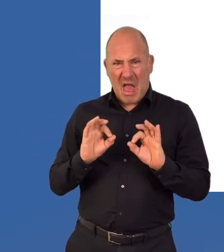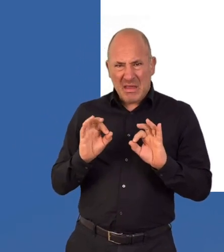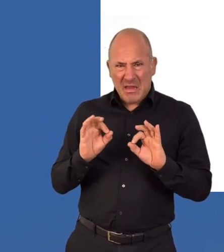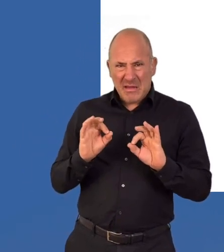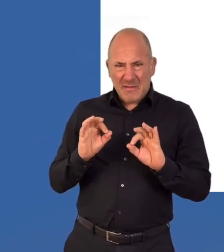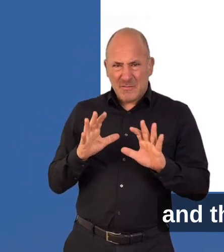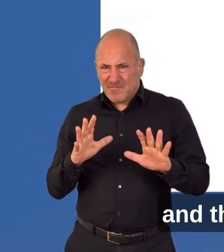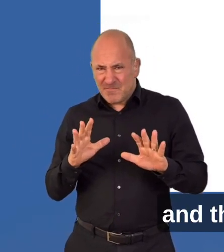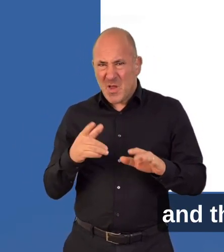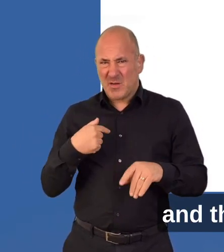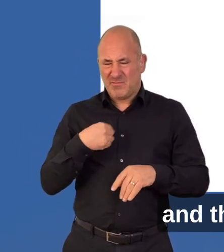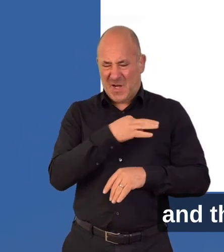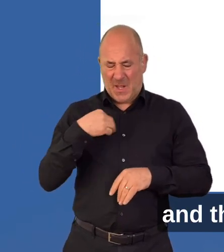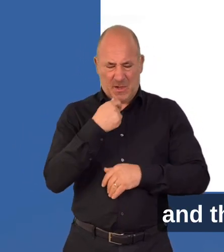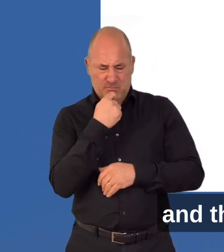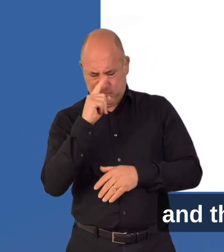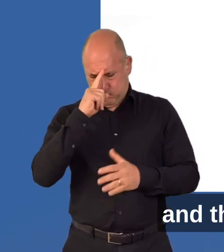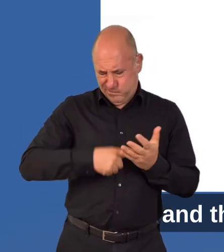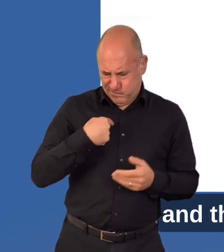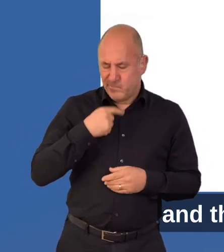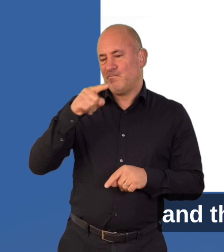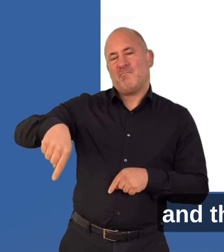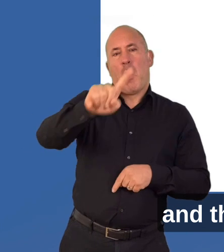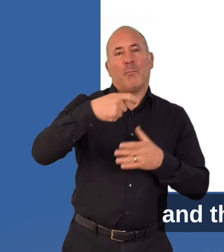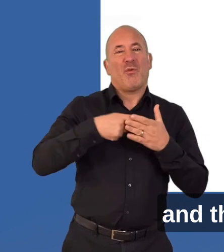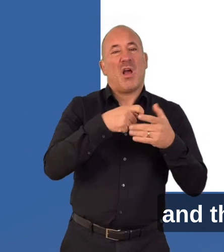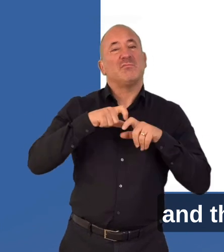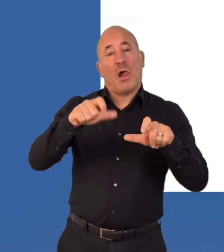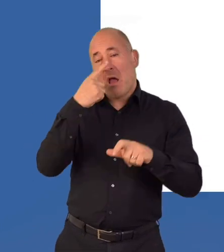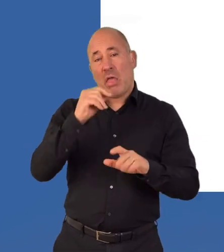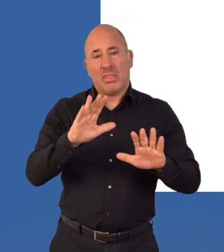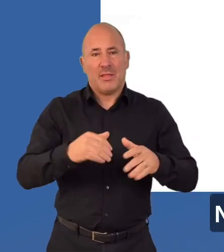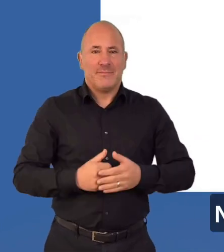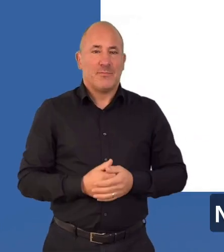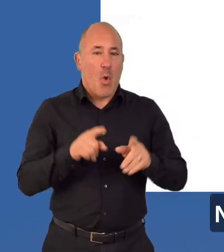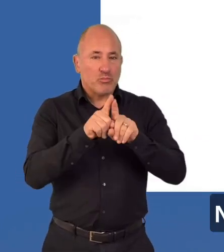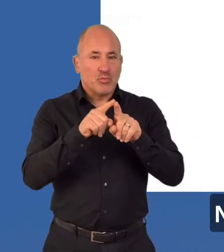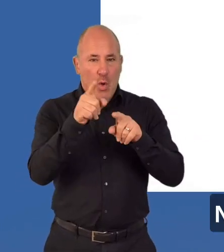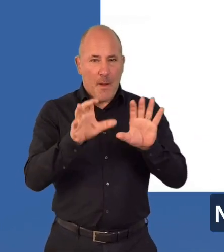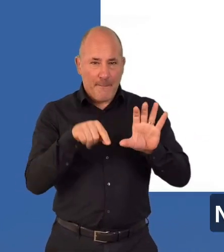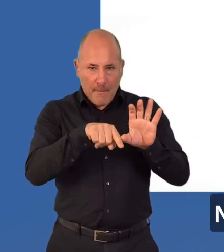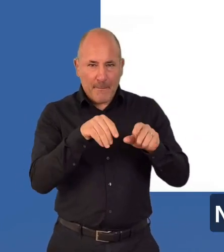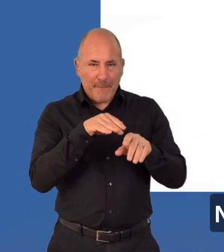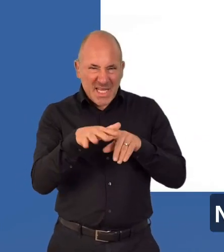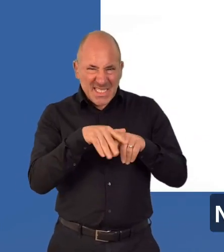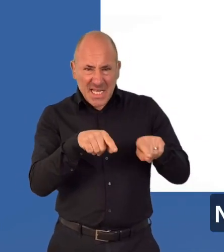been returned, and that individual clinical judgment should still be used. Note also that